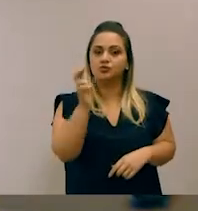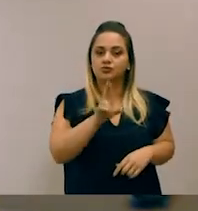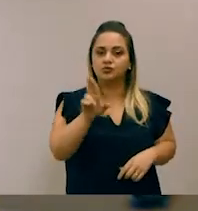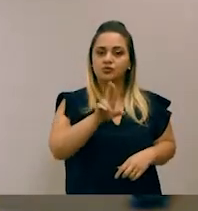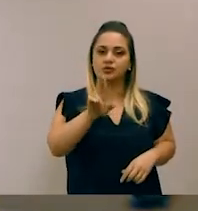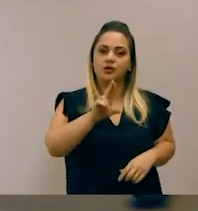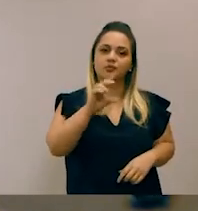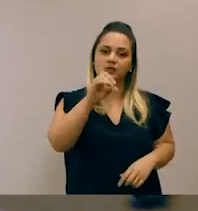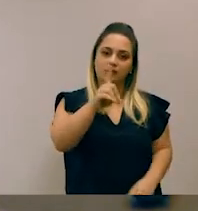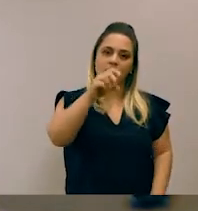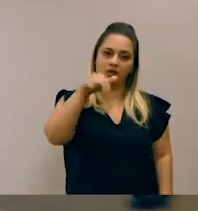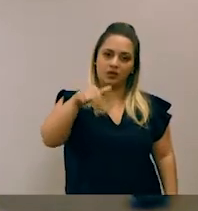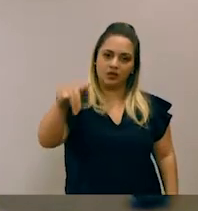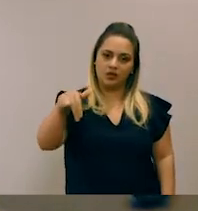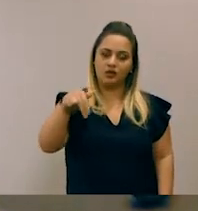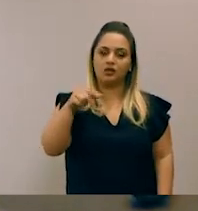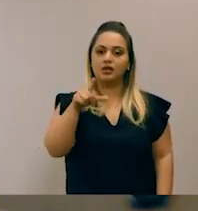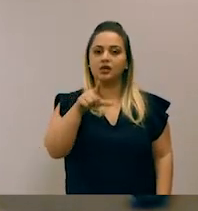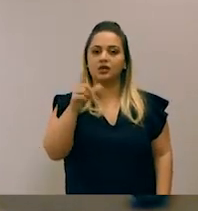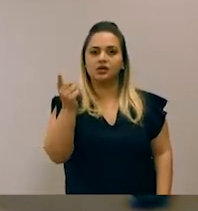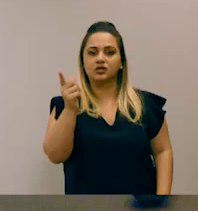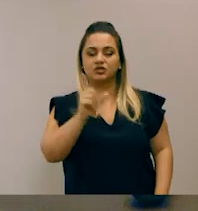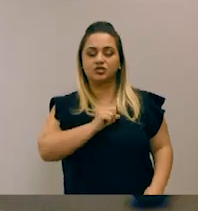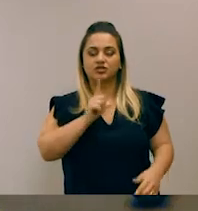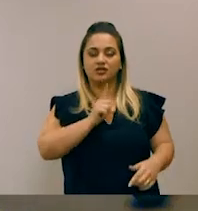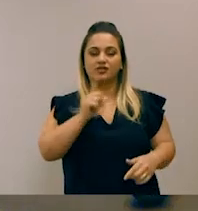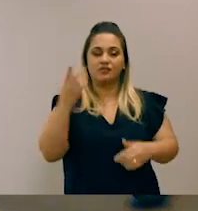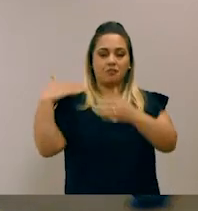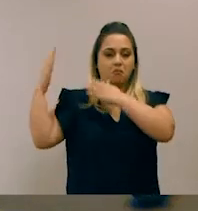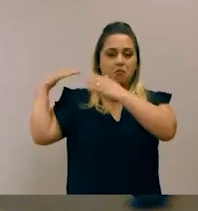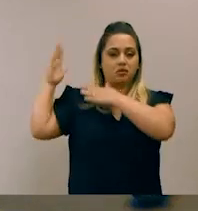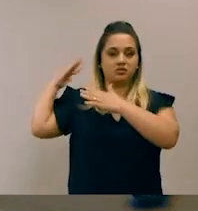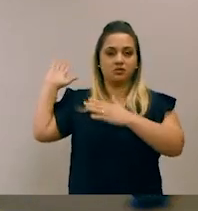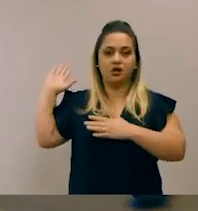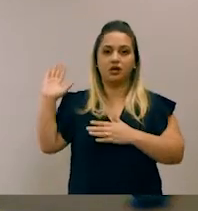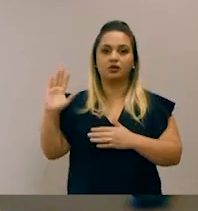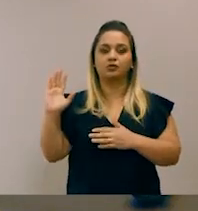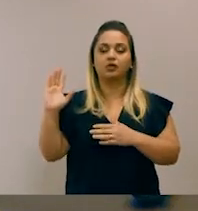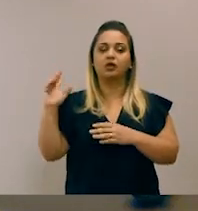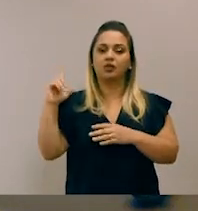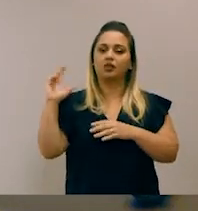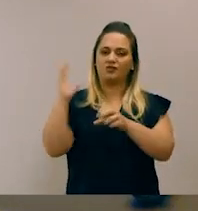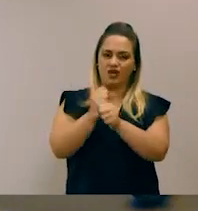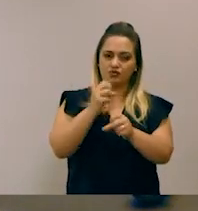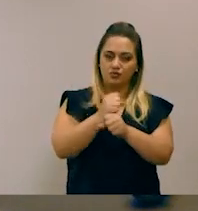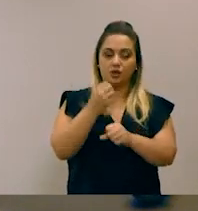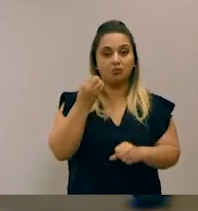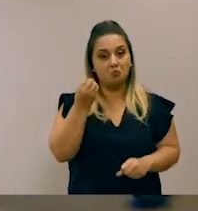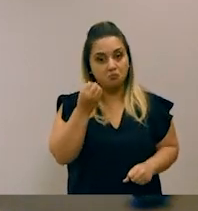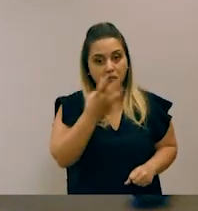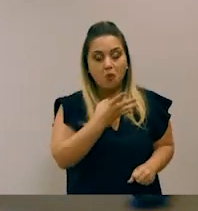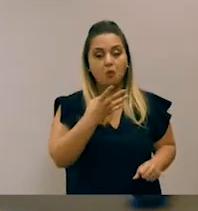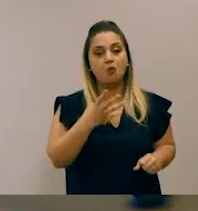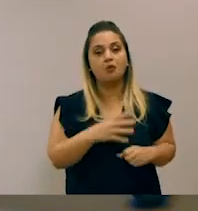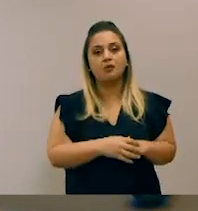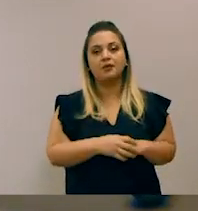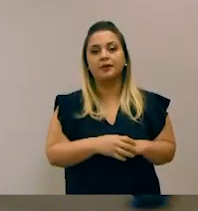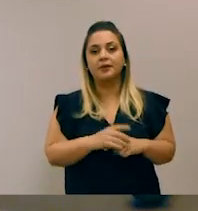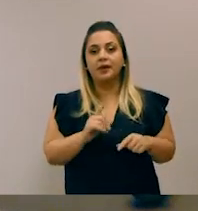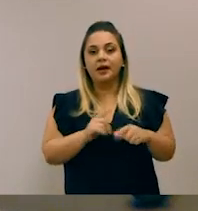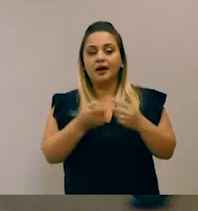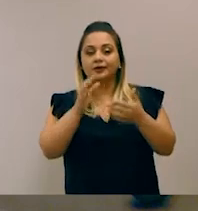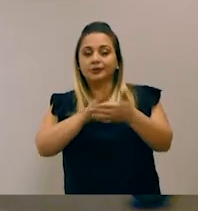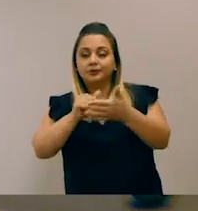used the DNNs, which we had in the past, good results in the